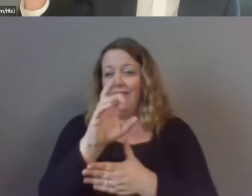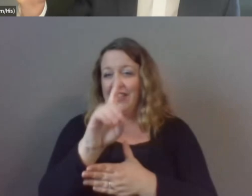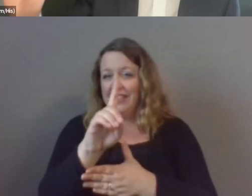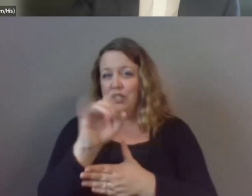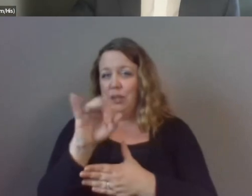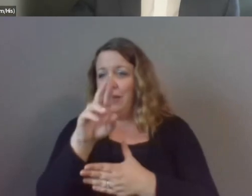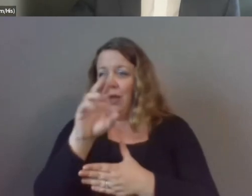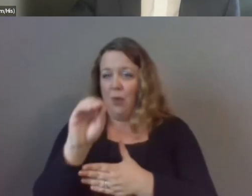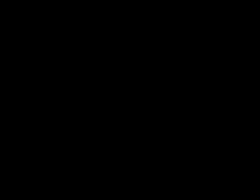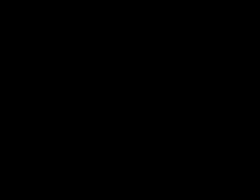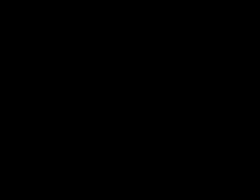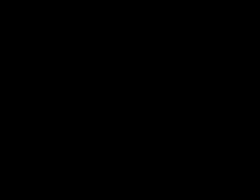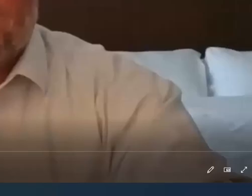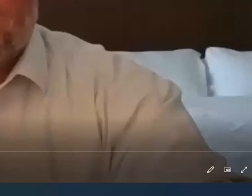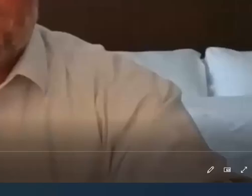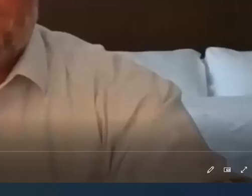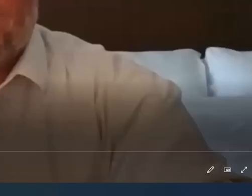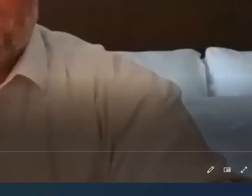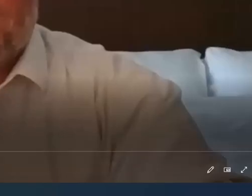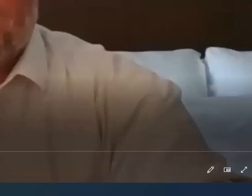the ceo of mentor to say hi